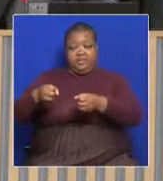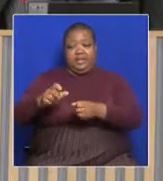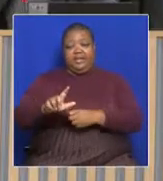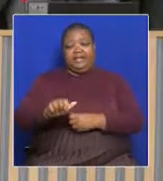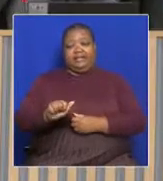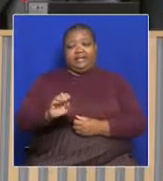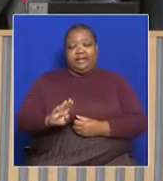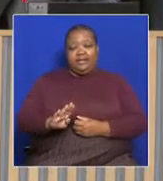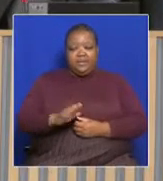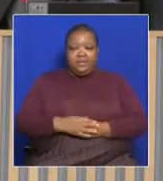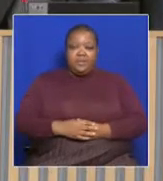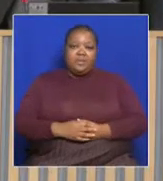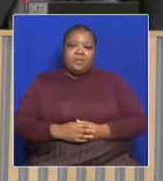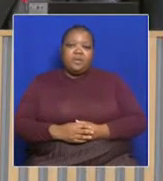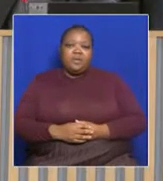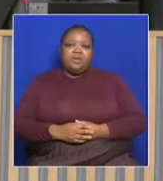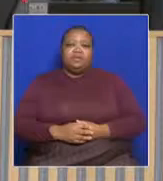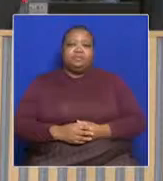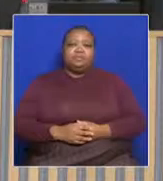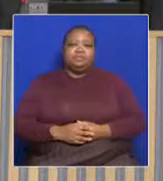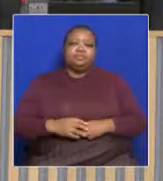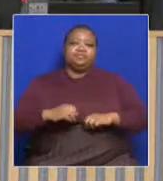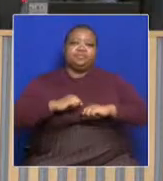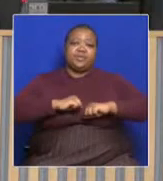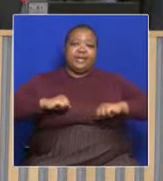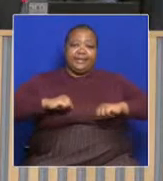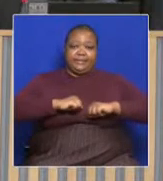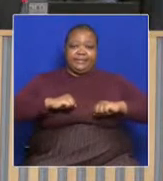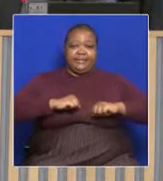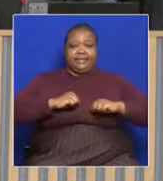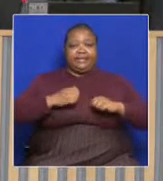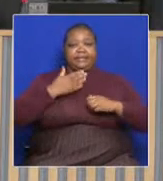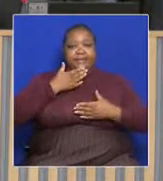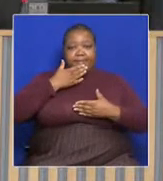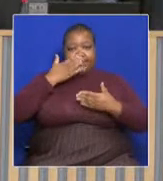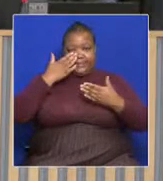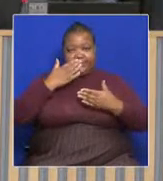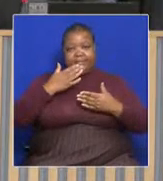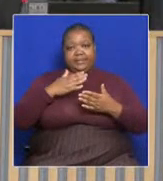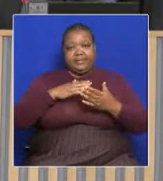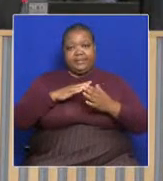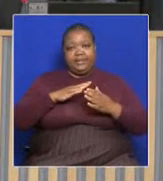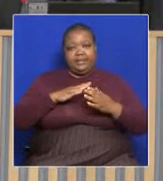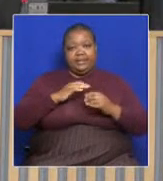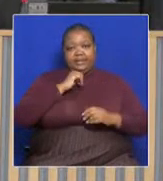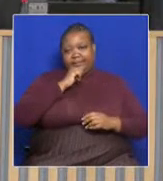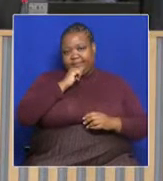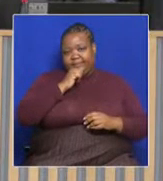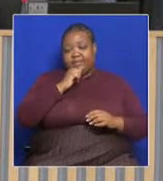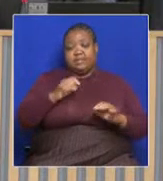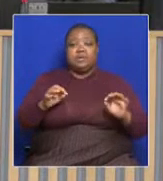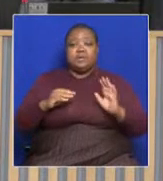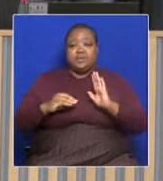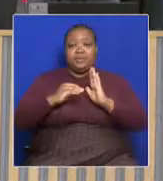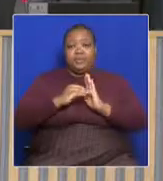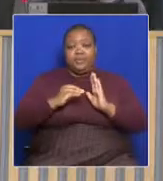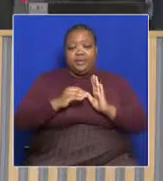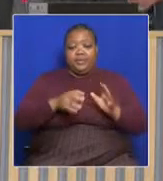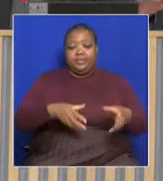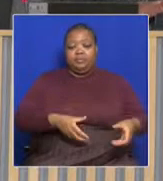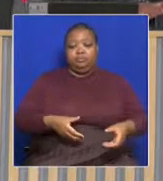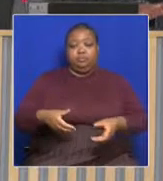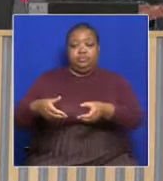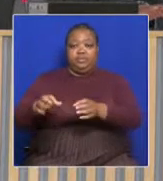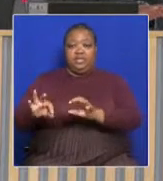the absence of storage capacity. If it was a correct entry and they were being taken for analysis, it would be in accordance